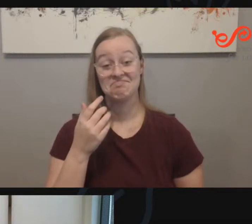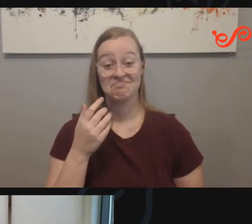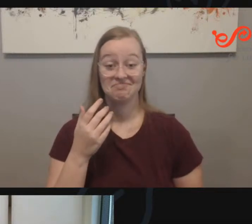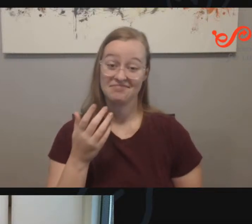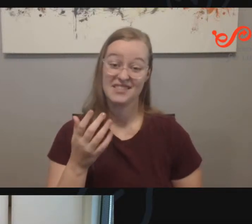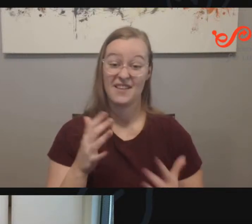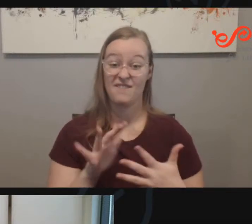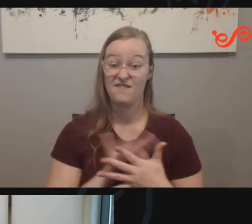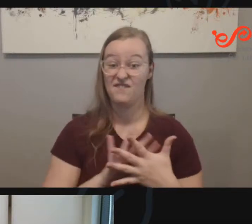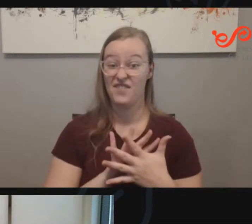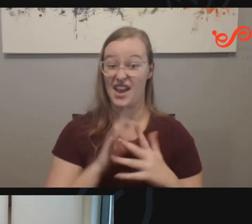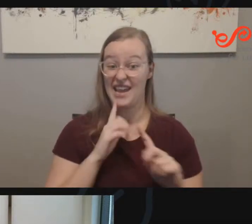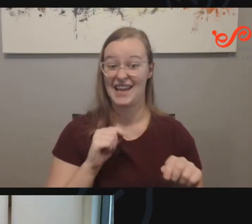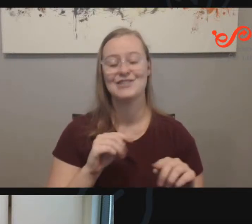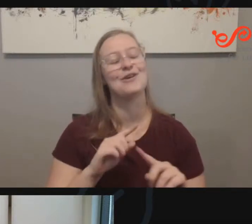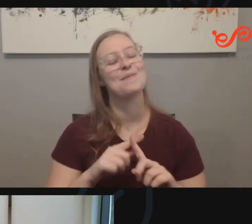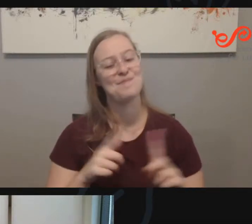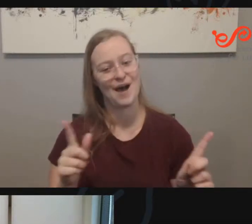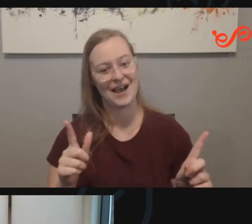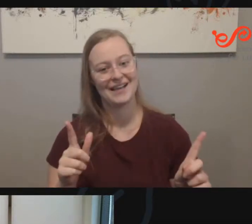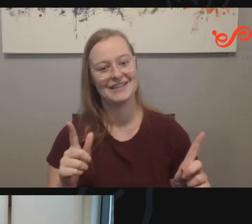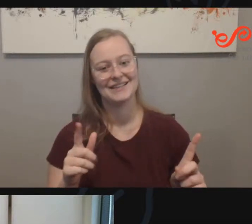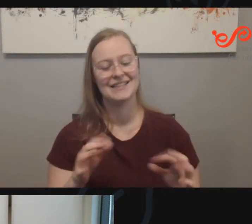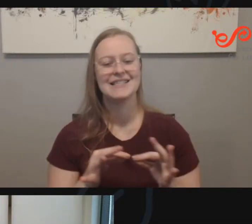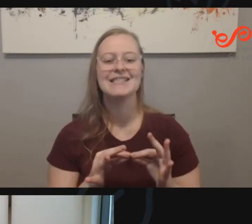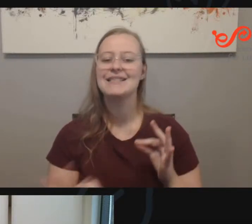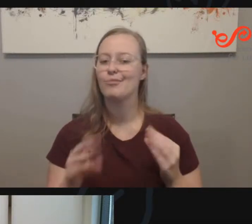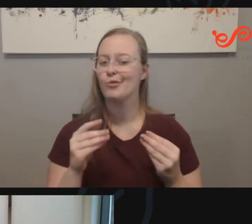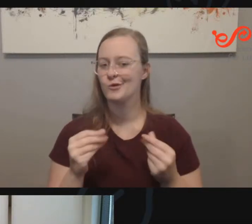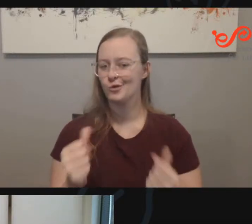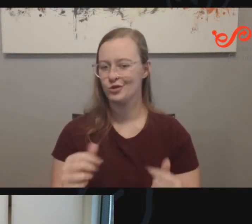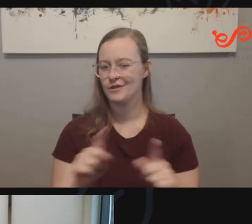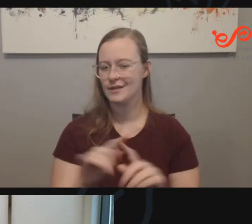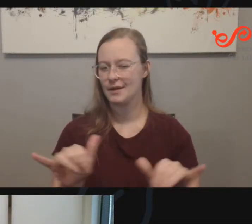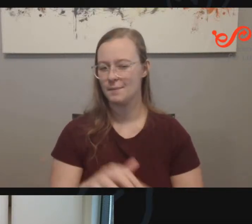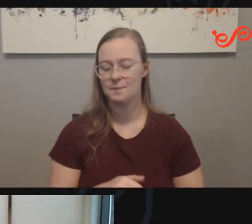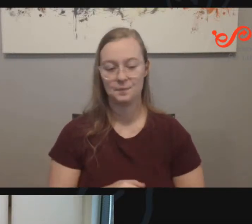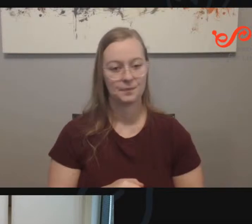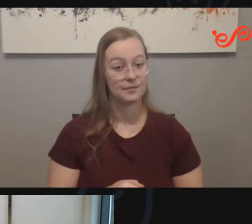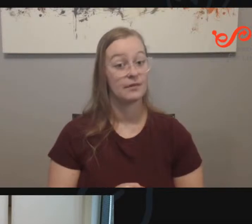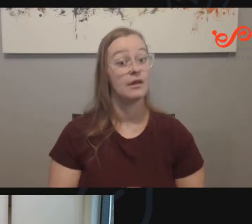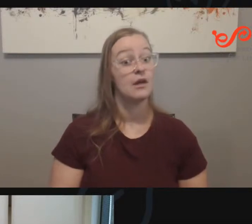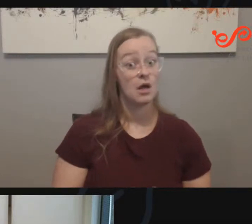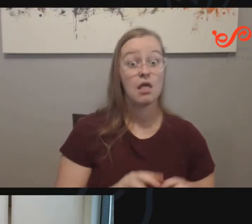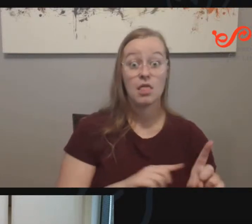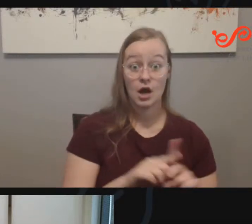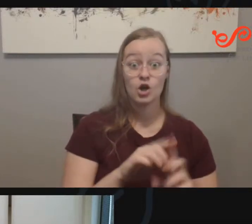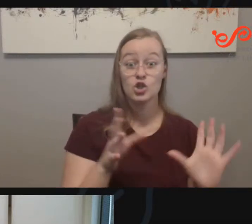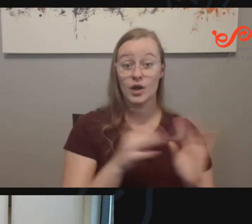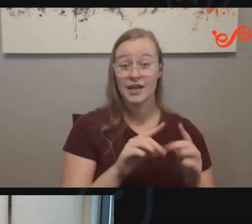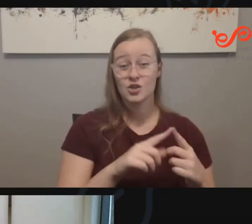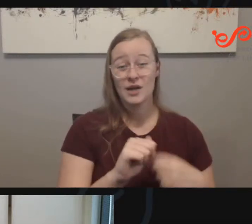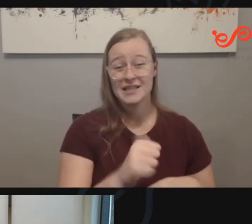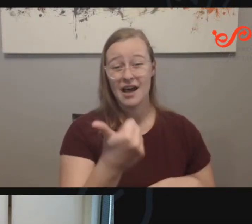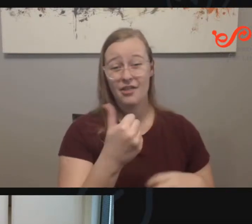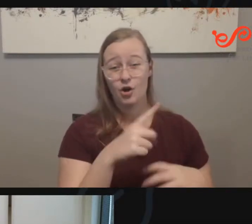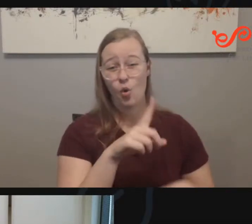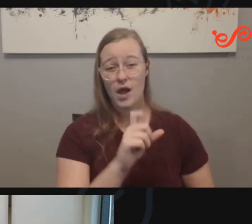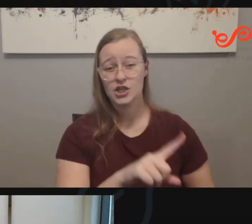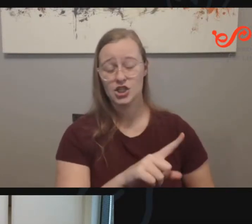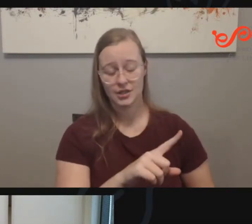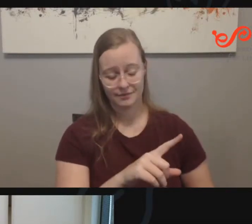vague answer, but it doesn't have a simple solution at this point. Well, that also connects to another question that had